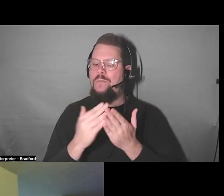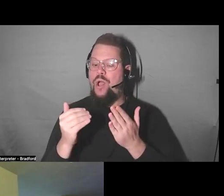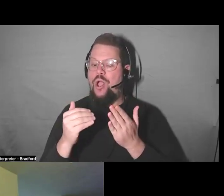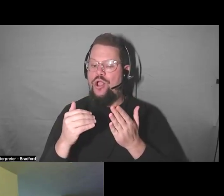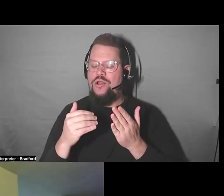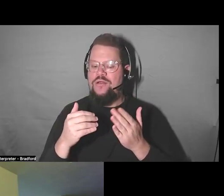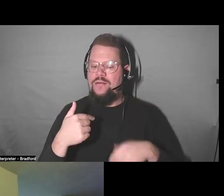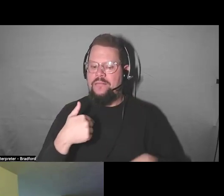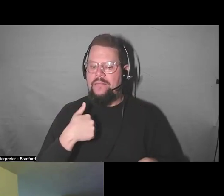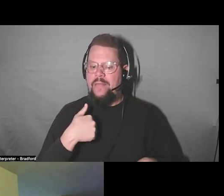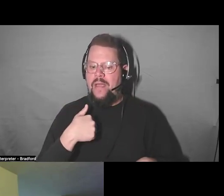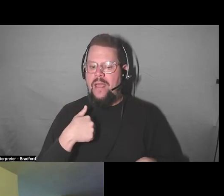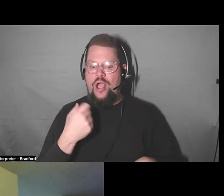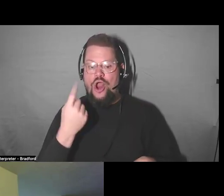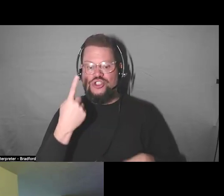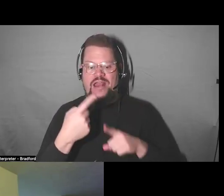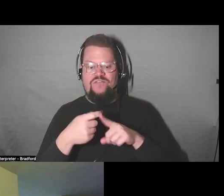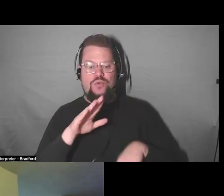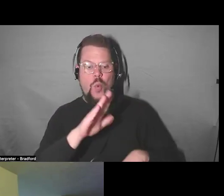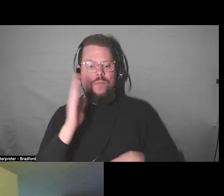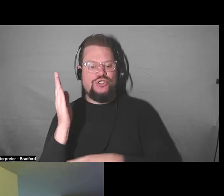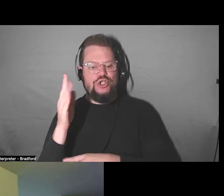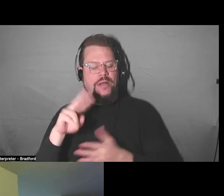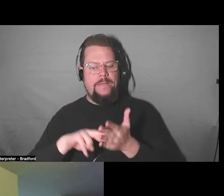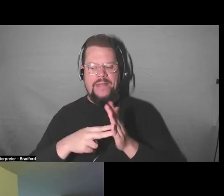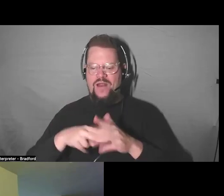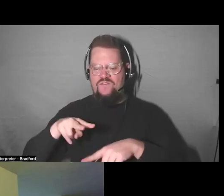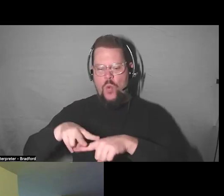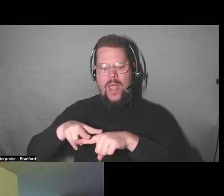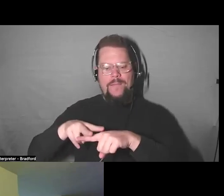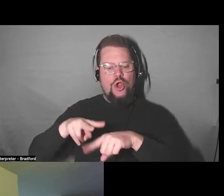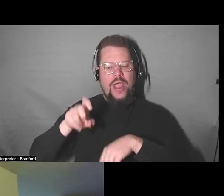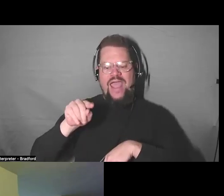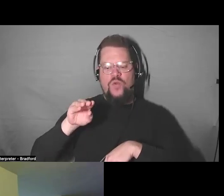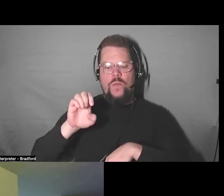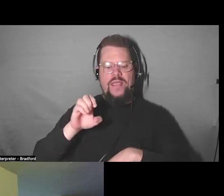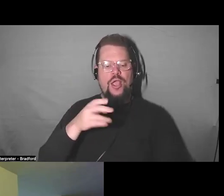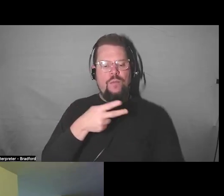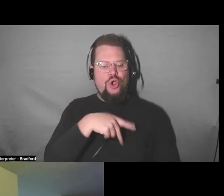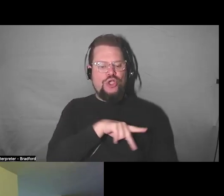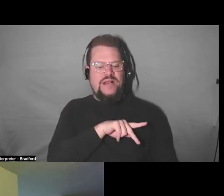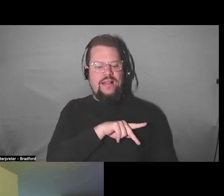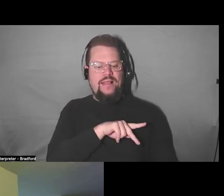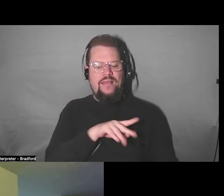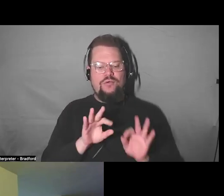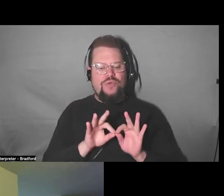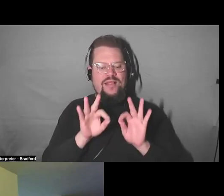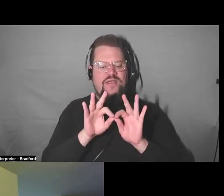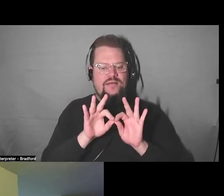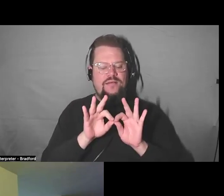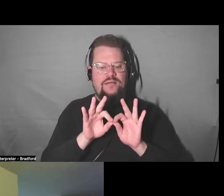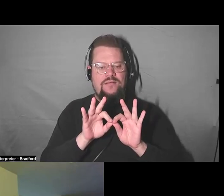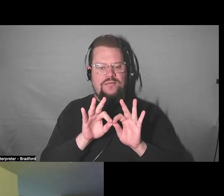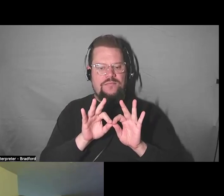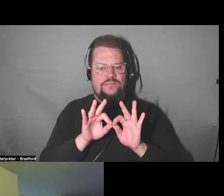presentation, Emily, was stating that vocabulary needs to be personally relevant and salient in